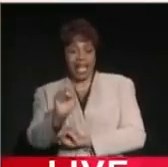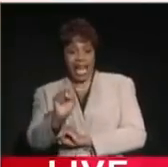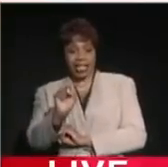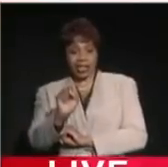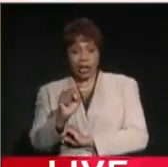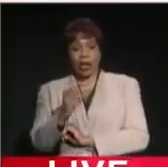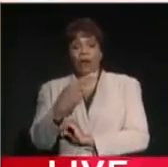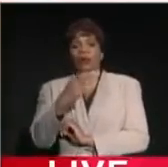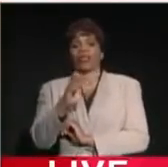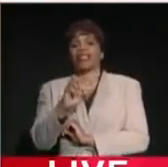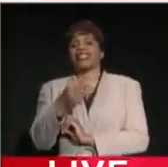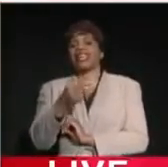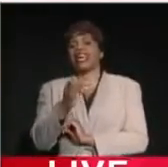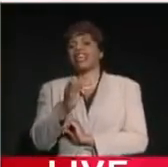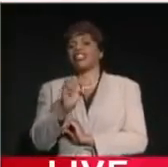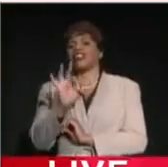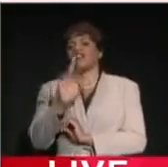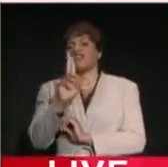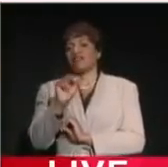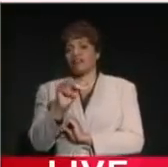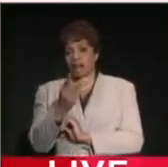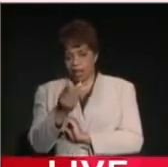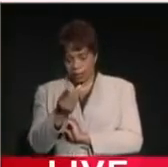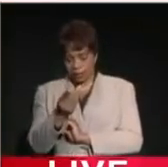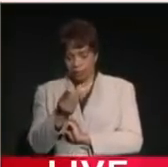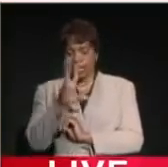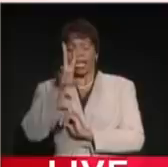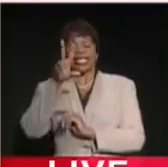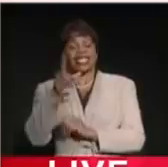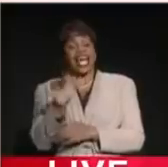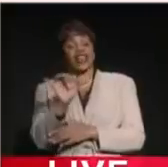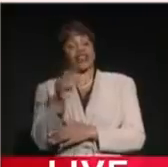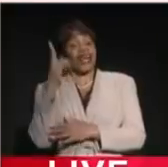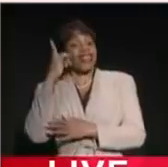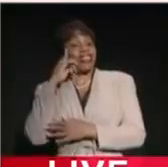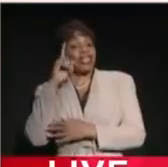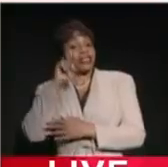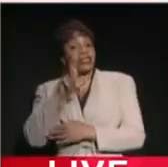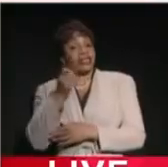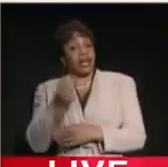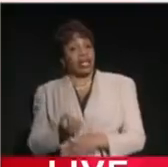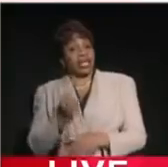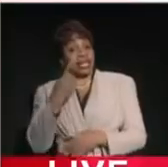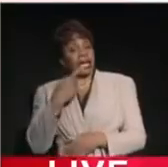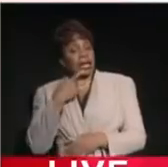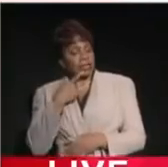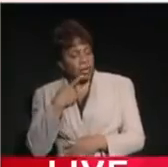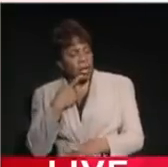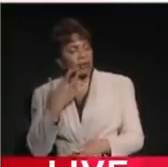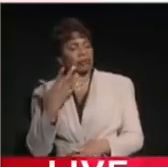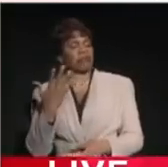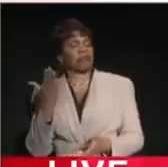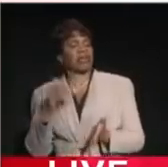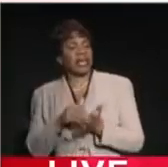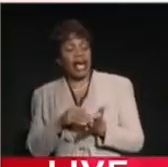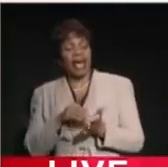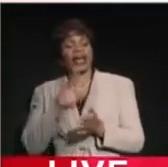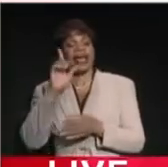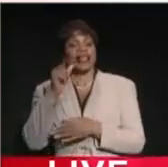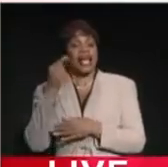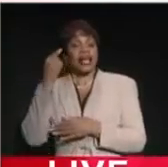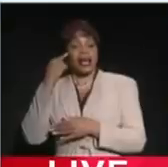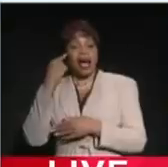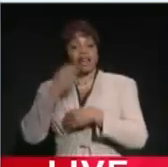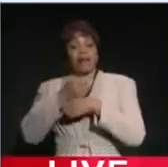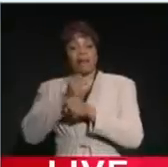with your answer, right? The second thing I think you have to understand, and I've said it before, is that the governor makes the ultimate